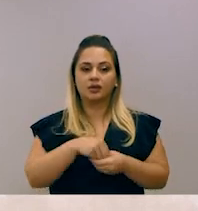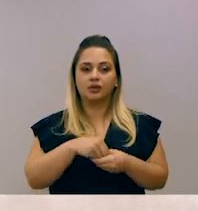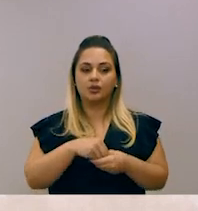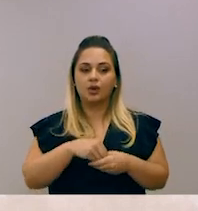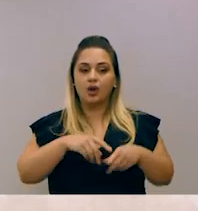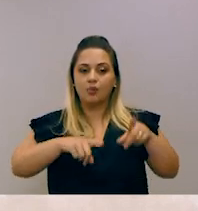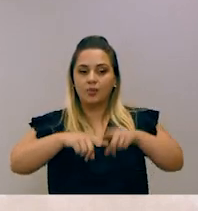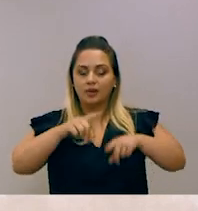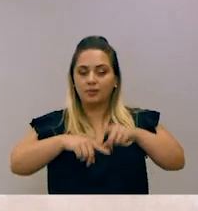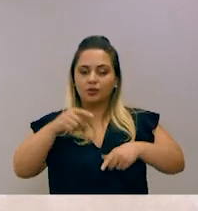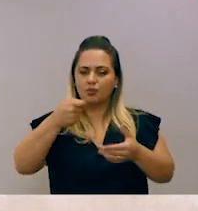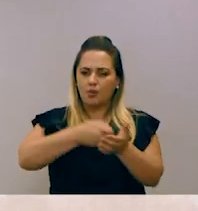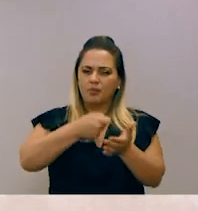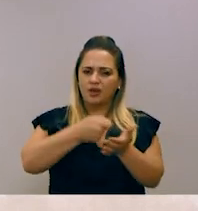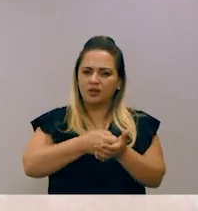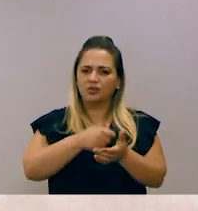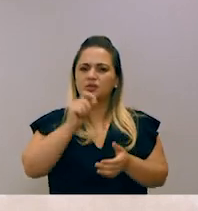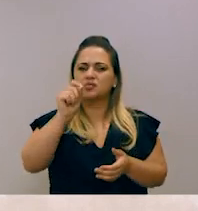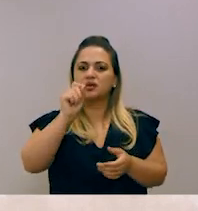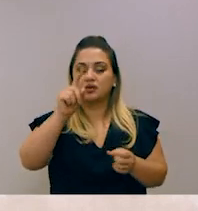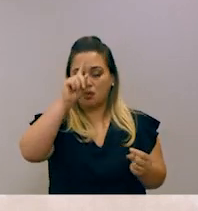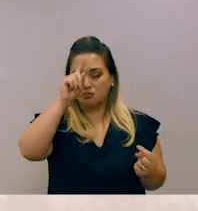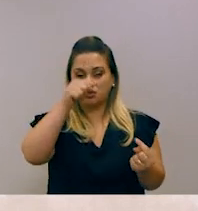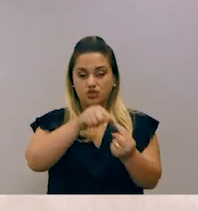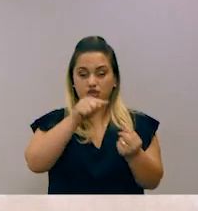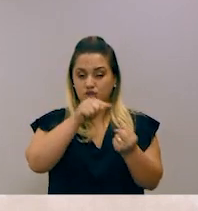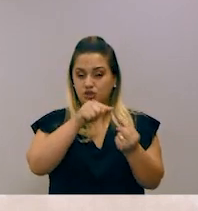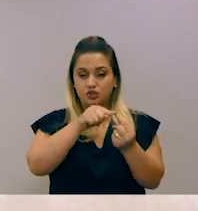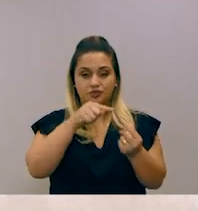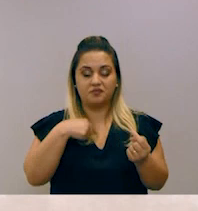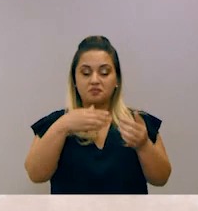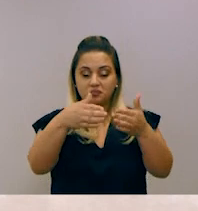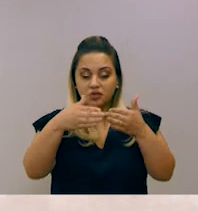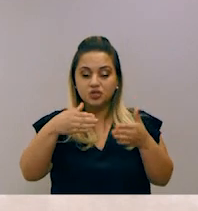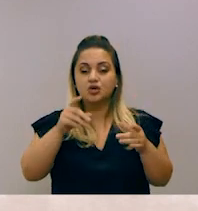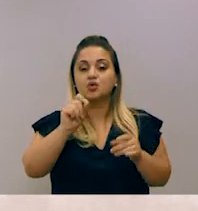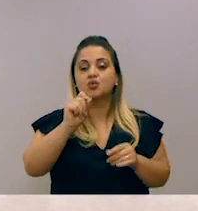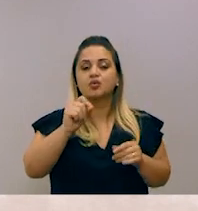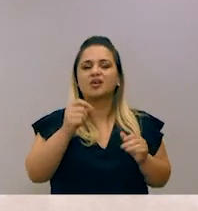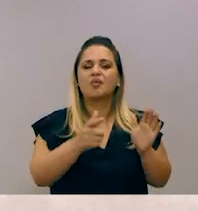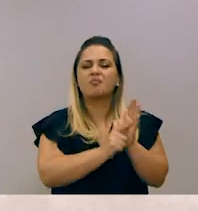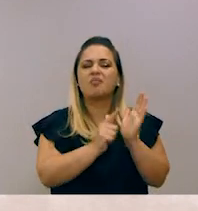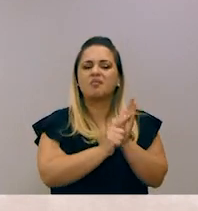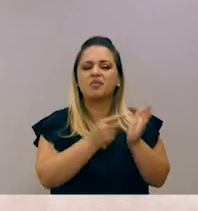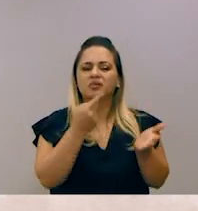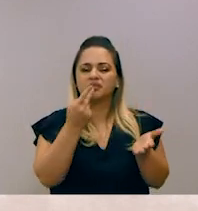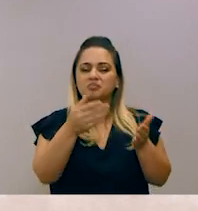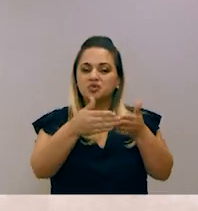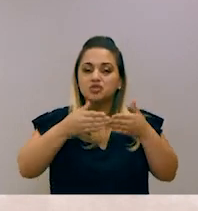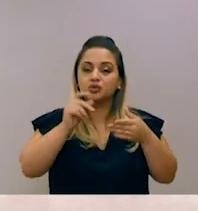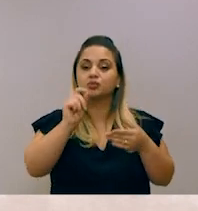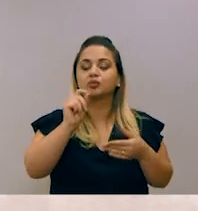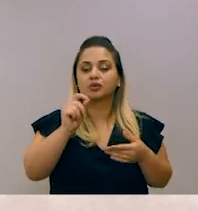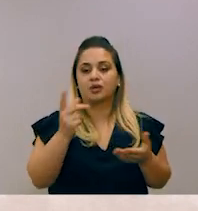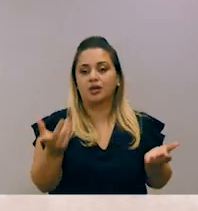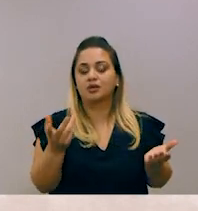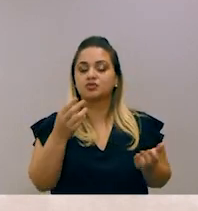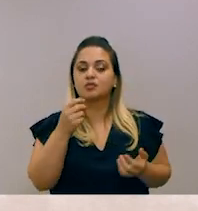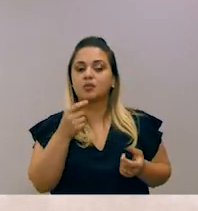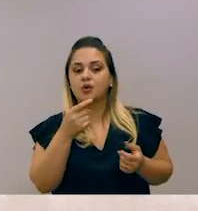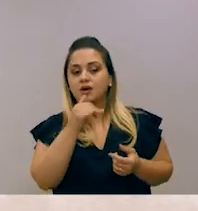mandatory element of the petition that declares the object of that petition. For example, the establishment